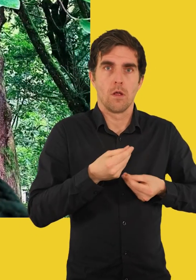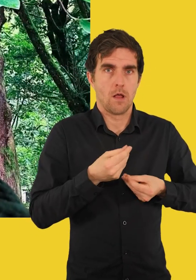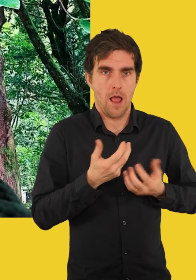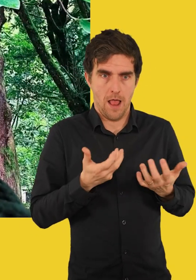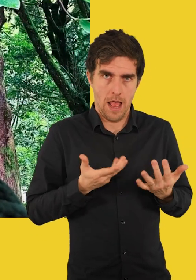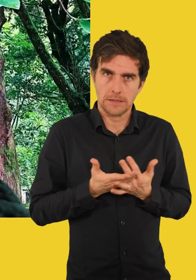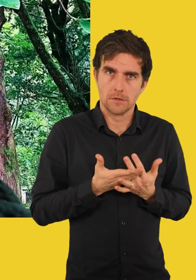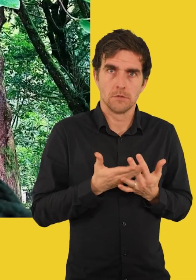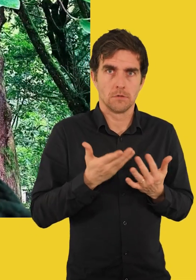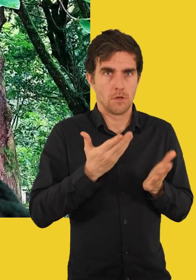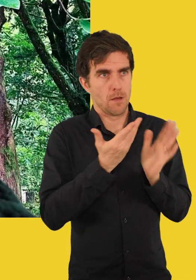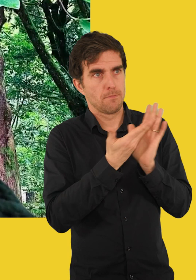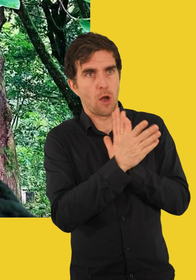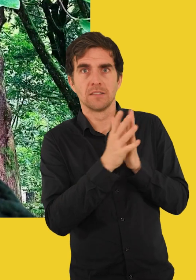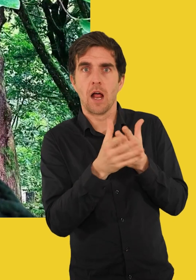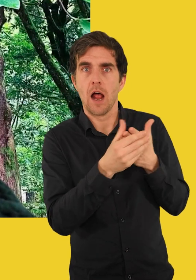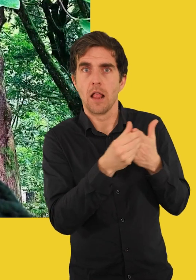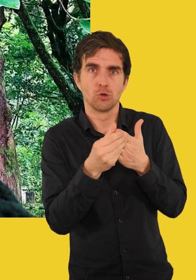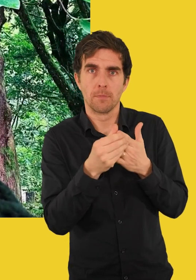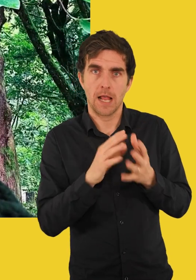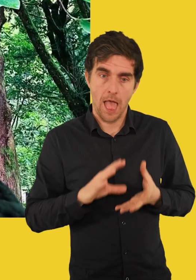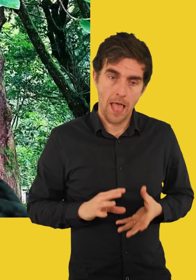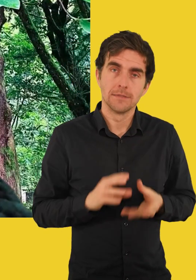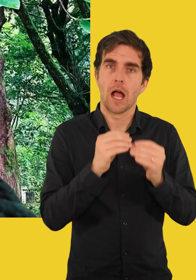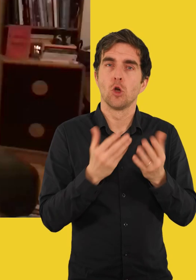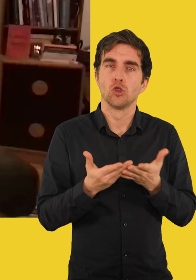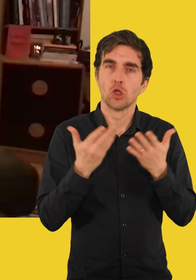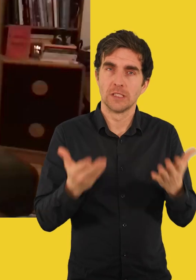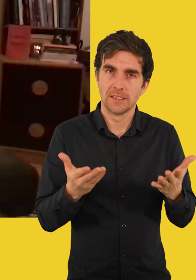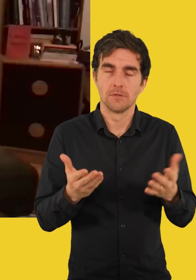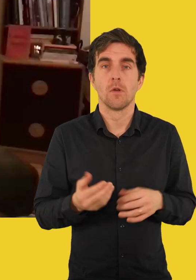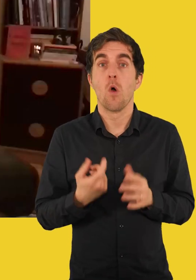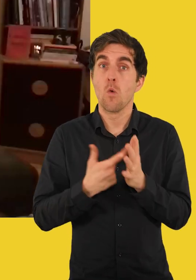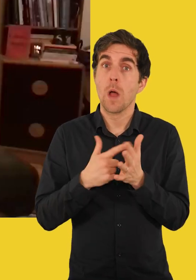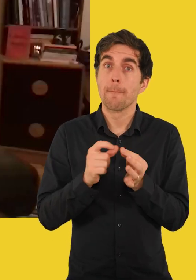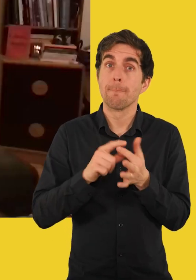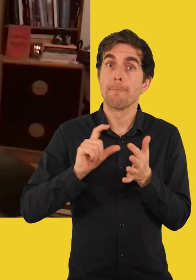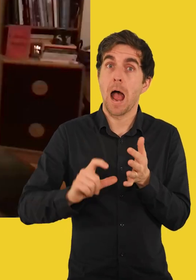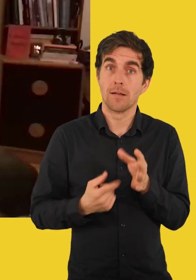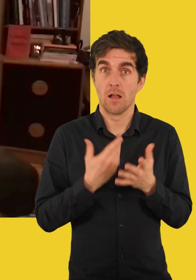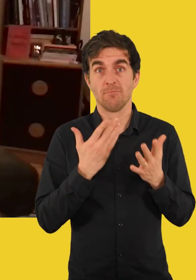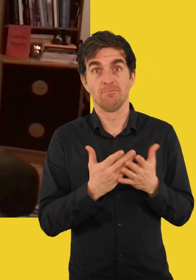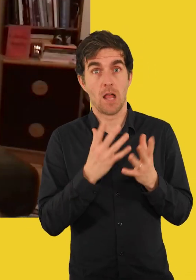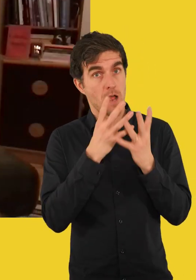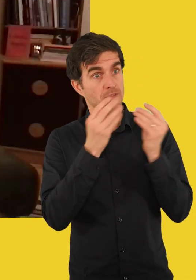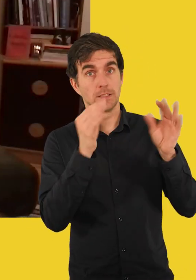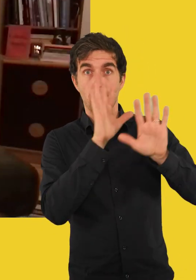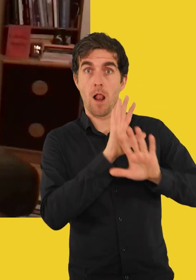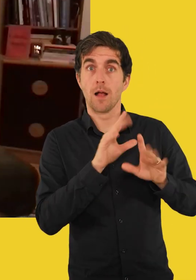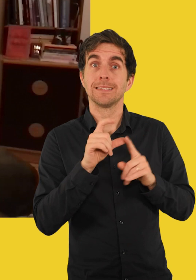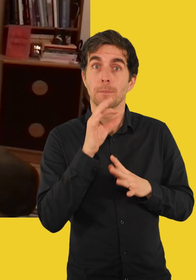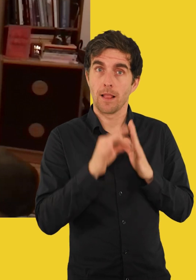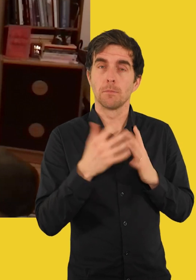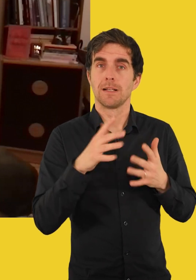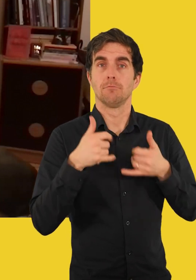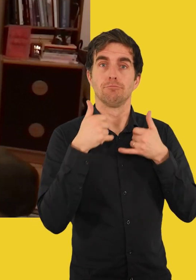accessibility, marginalised leadership initiatives, and design justice. Rebecca is an invisibly disabled, prize-winning